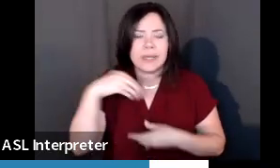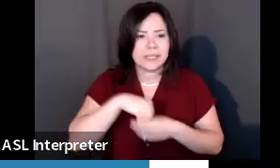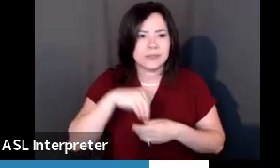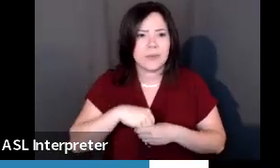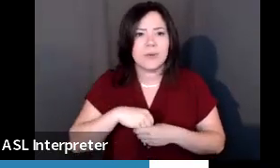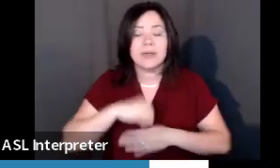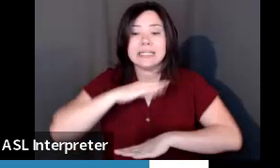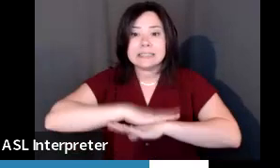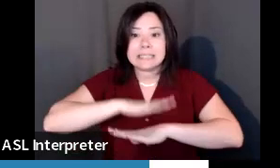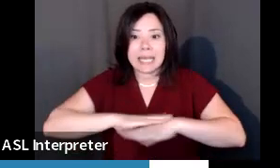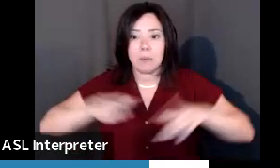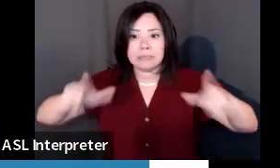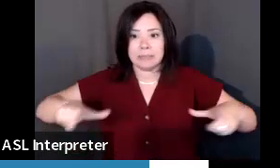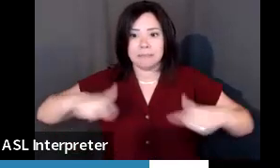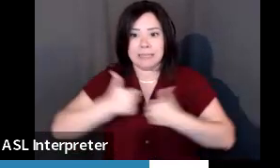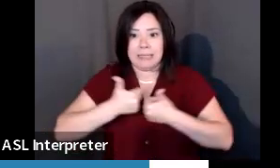tabletop games.